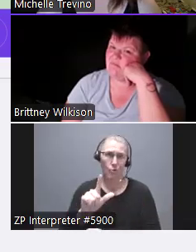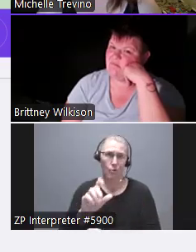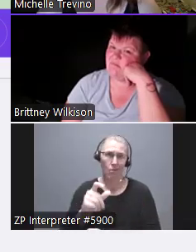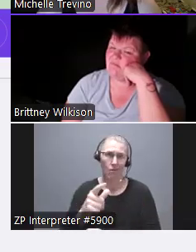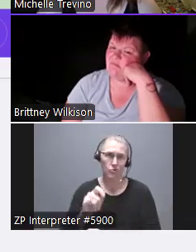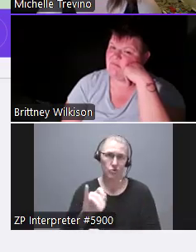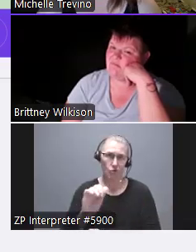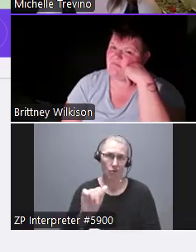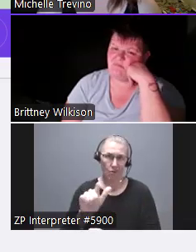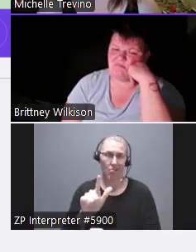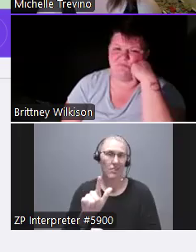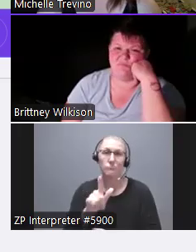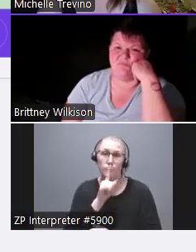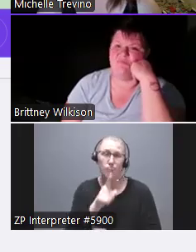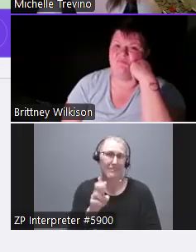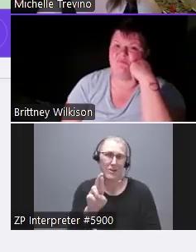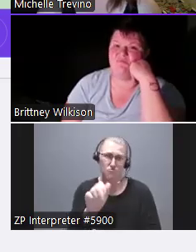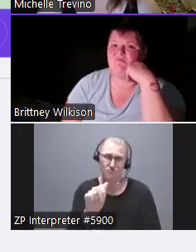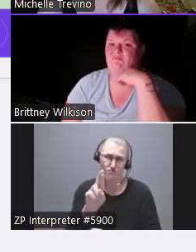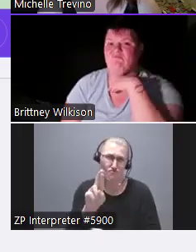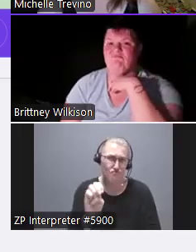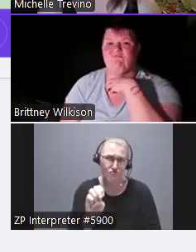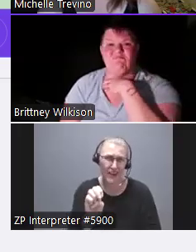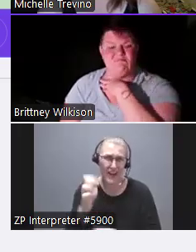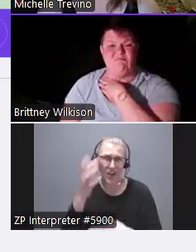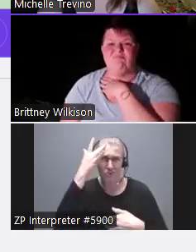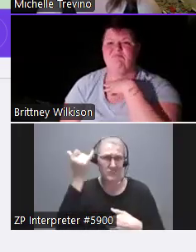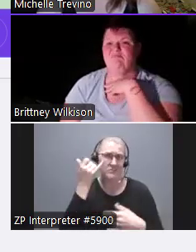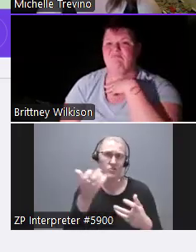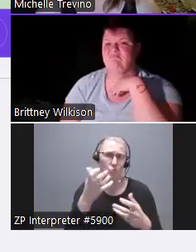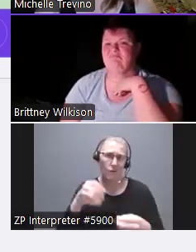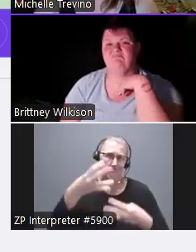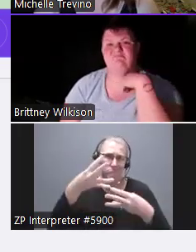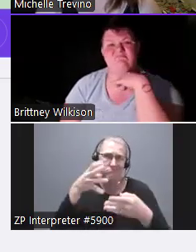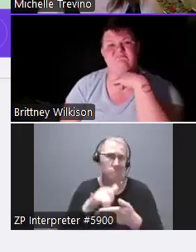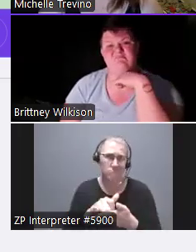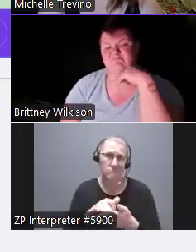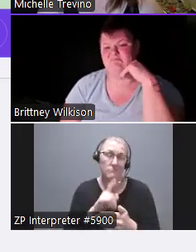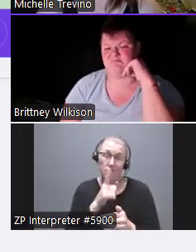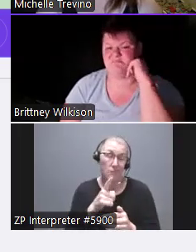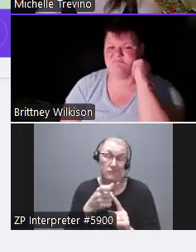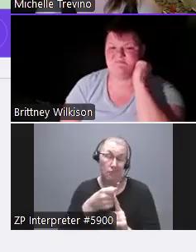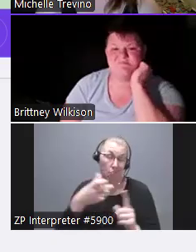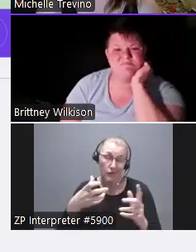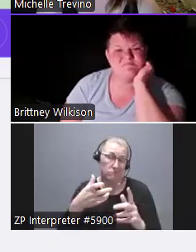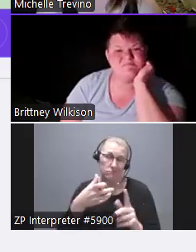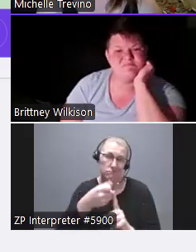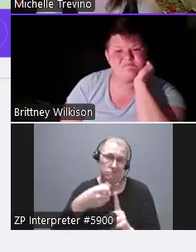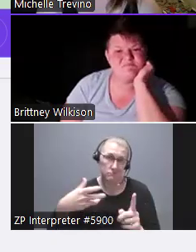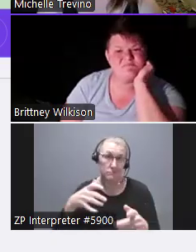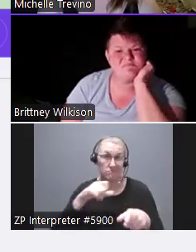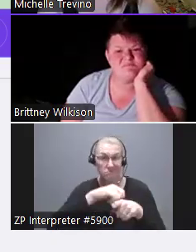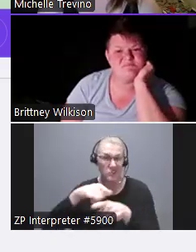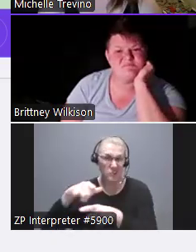rare disease. And if you want to look it up, you can. It's a lot. But it